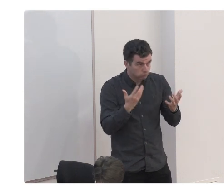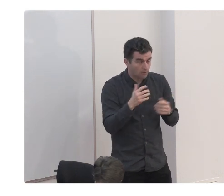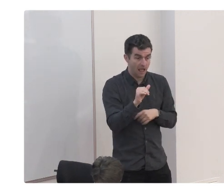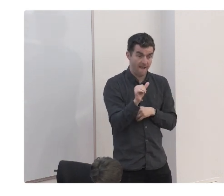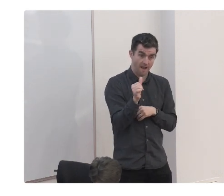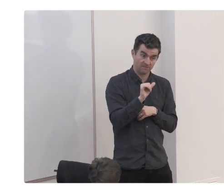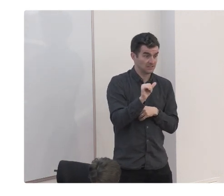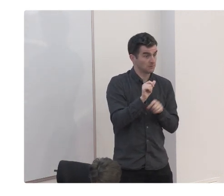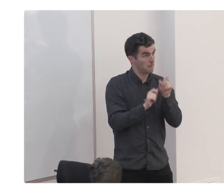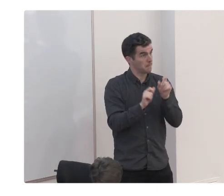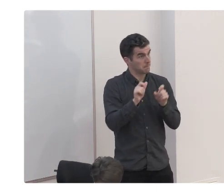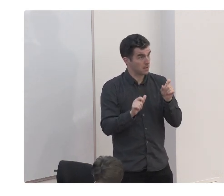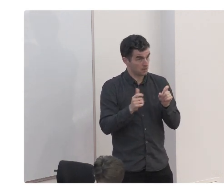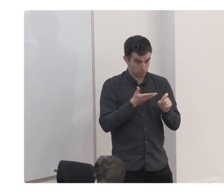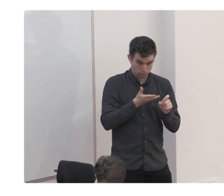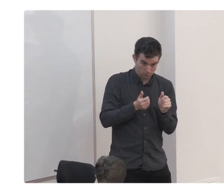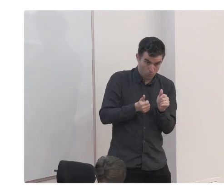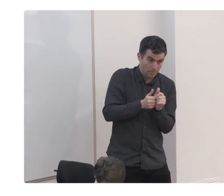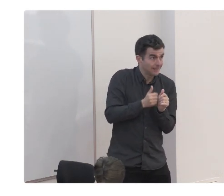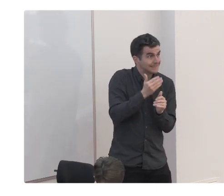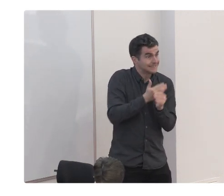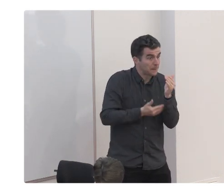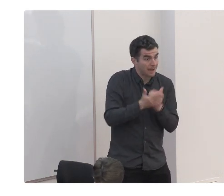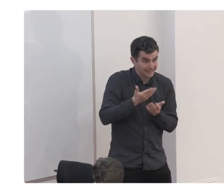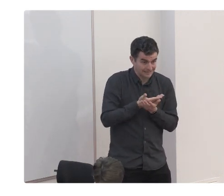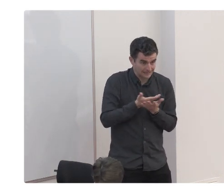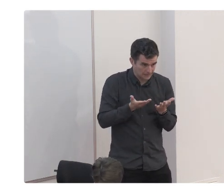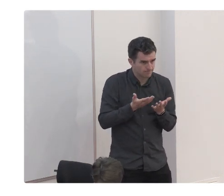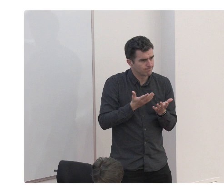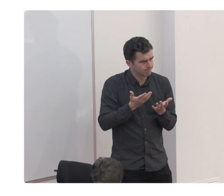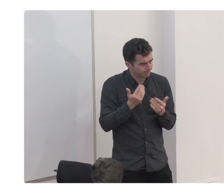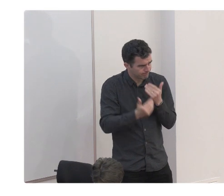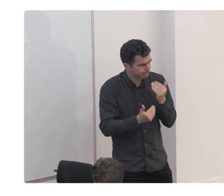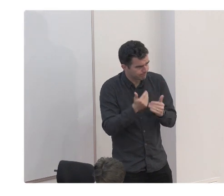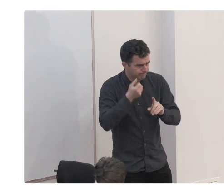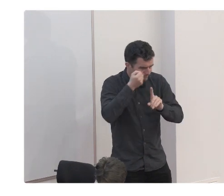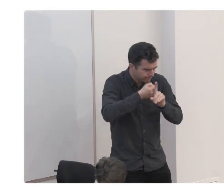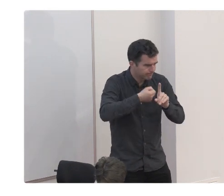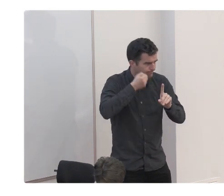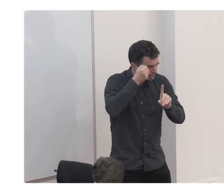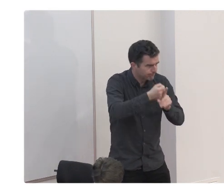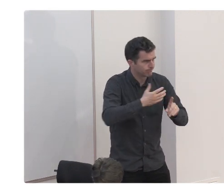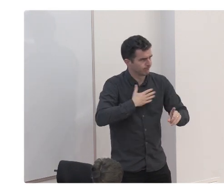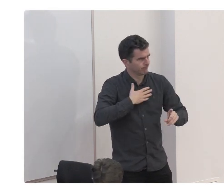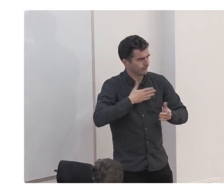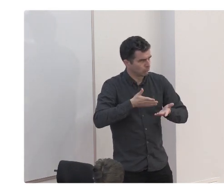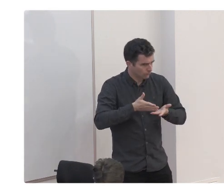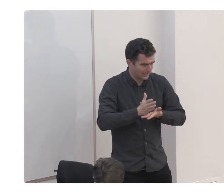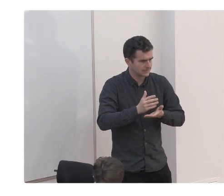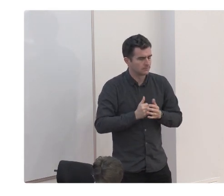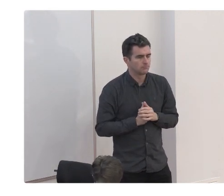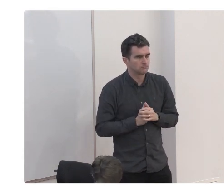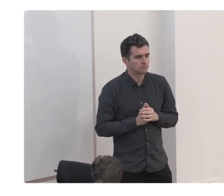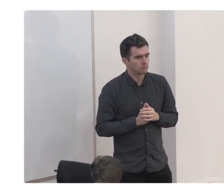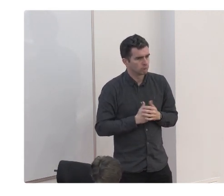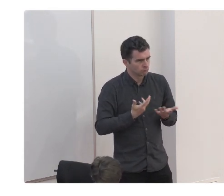to speak up and bring up the issue of people with disability to Afghanistan Republic government.